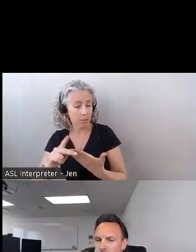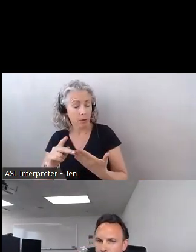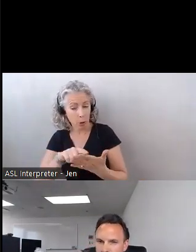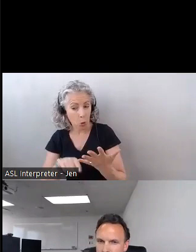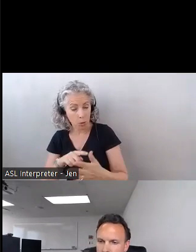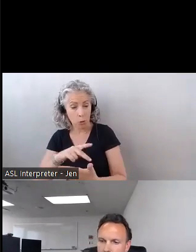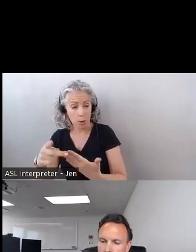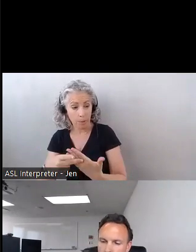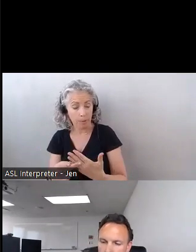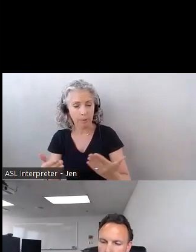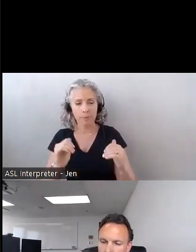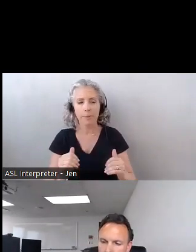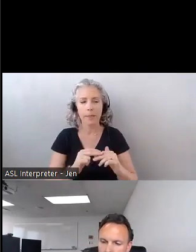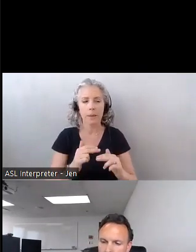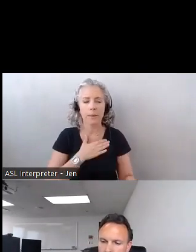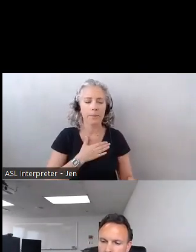Next slide, please.